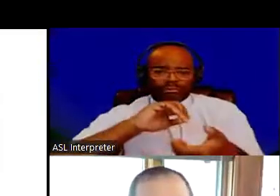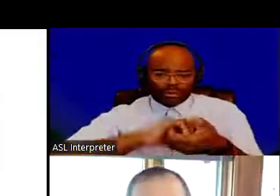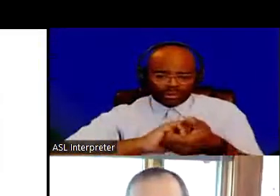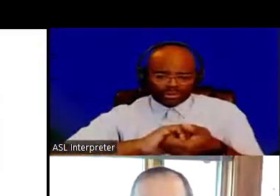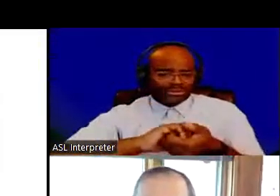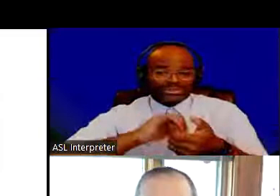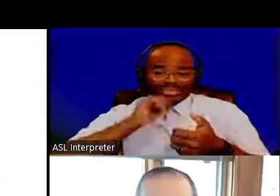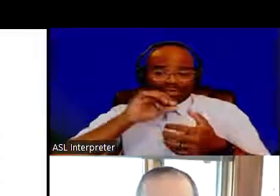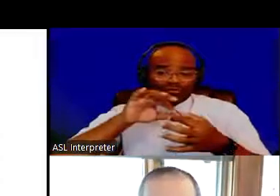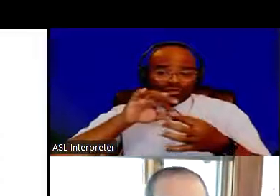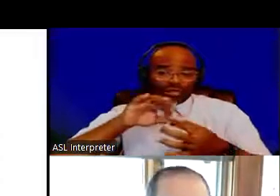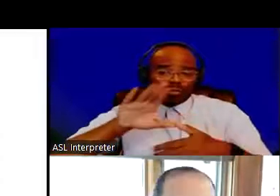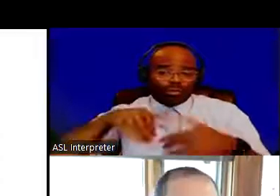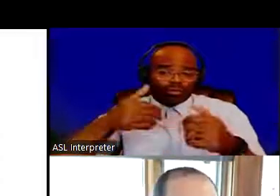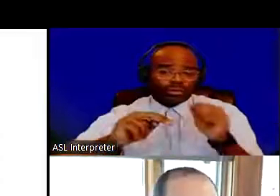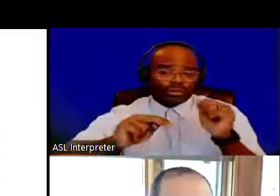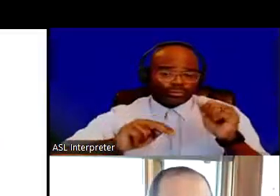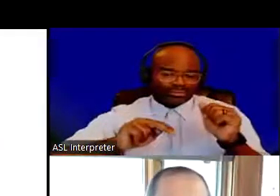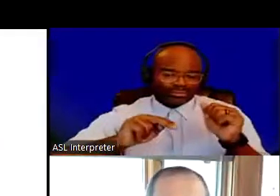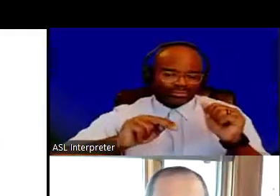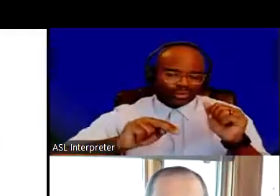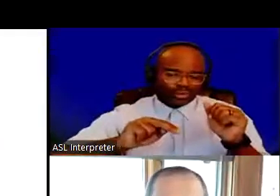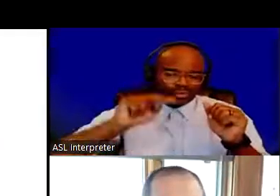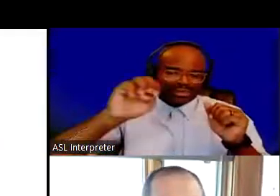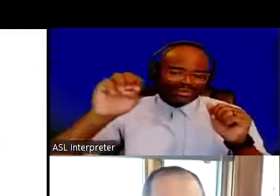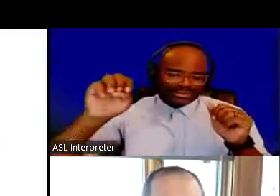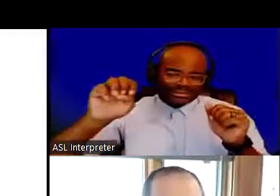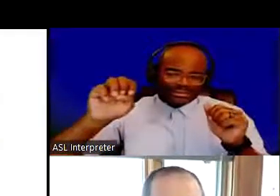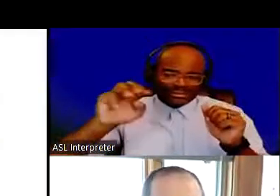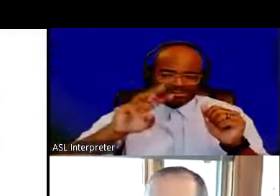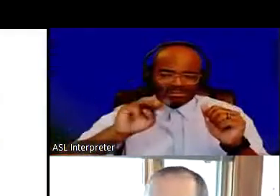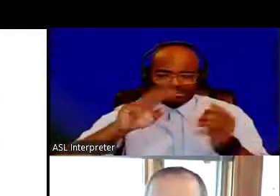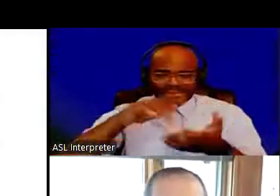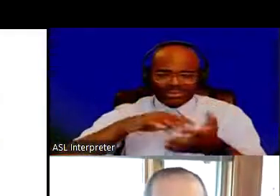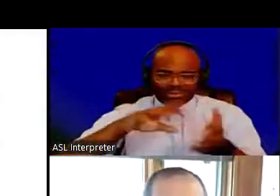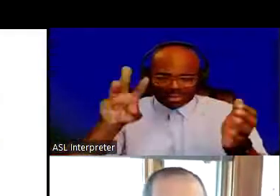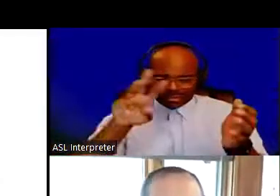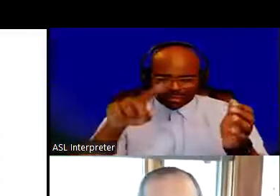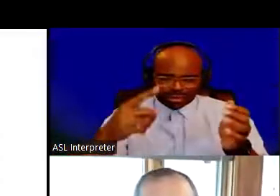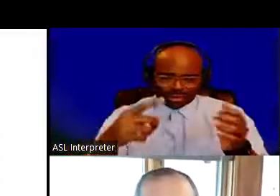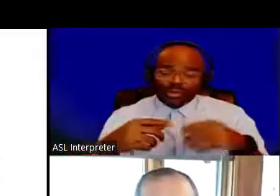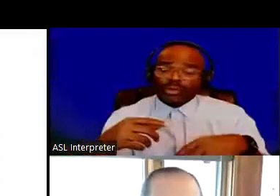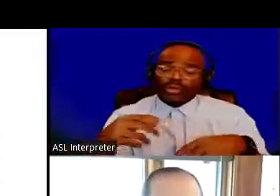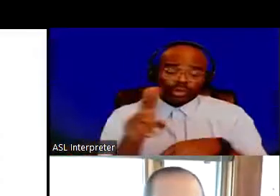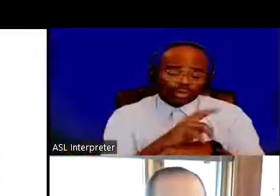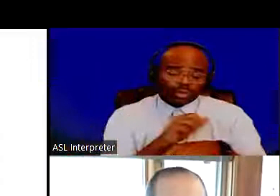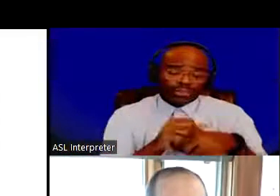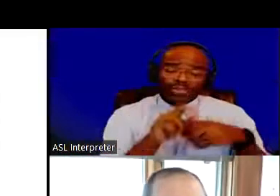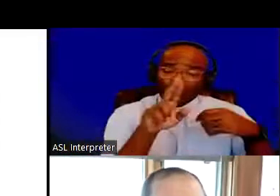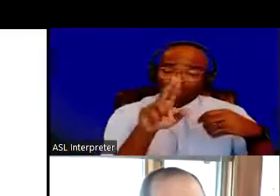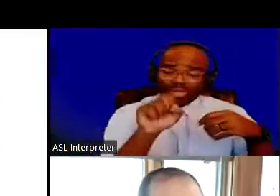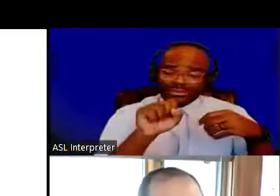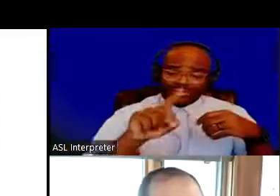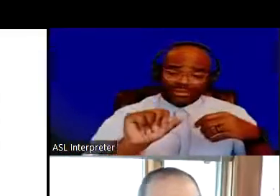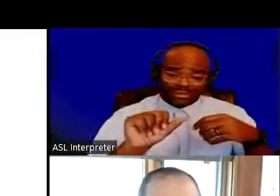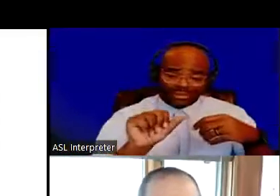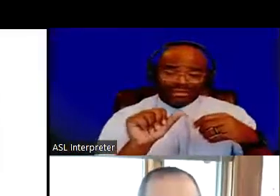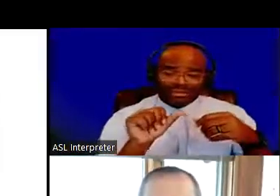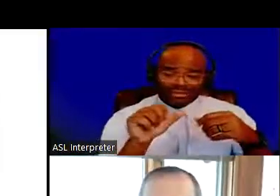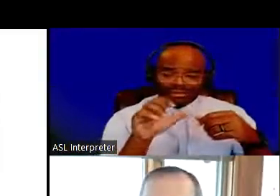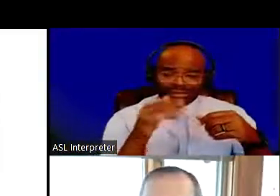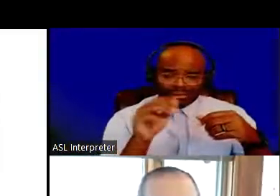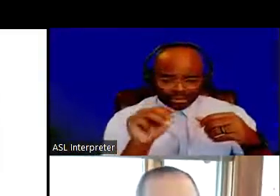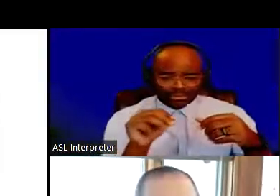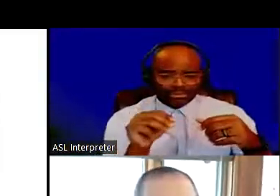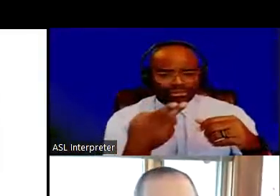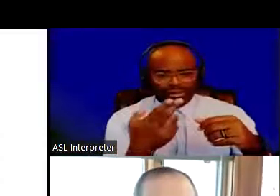Midwest and Northeast. You know, working in concert with the USDA climate hubs or other organizations like that